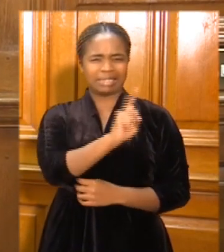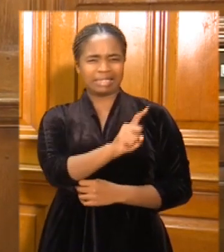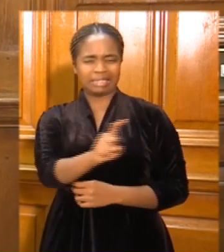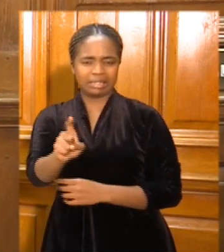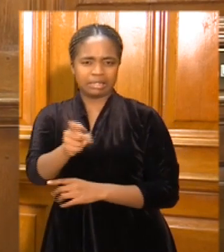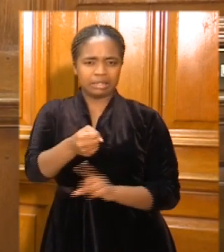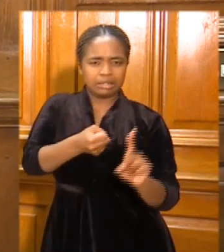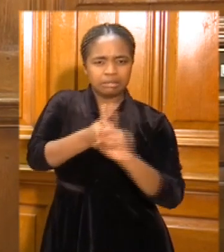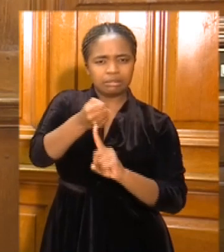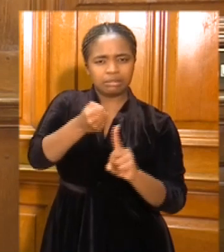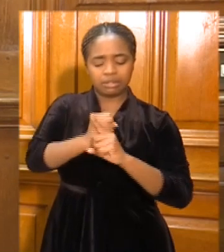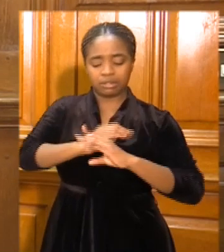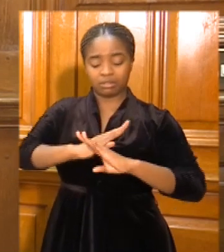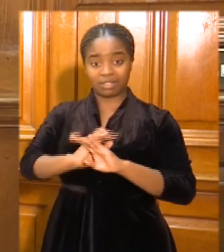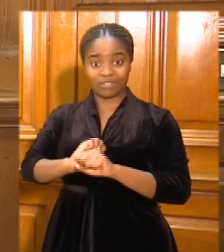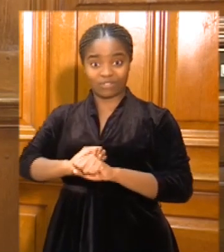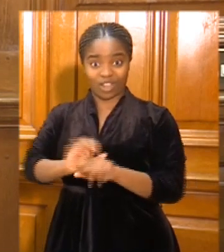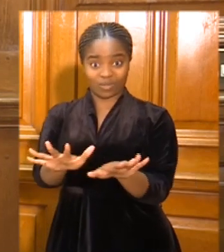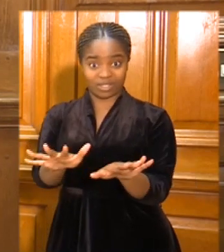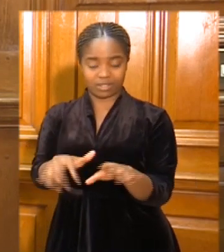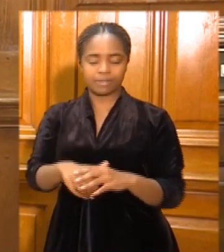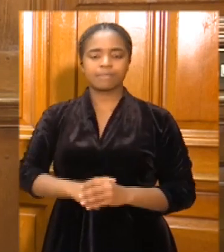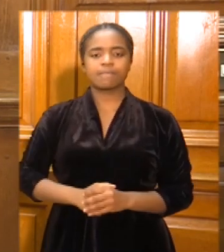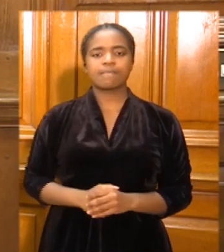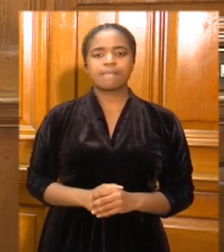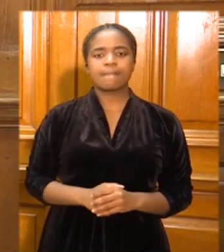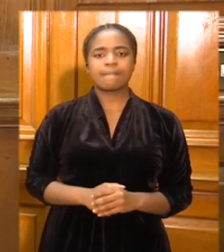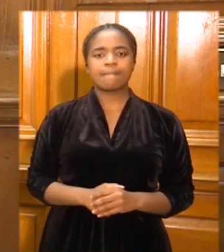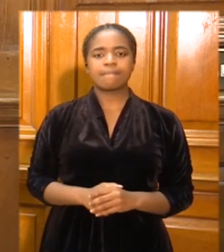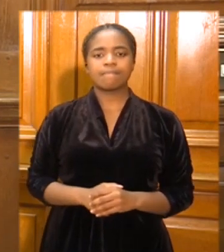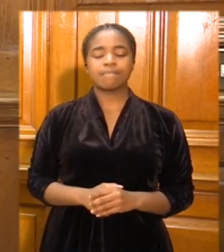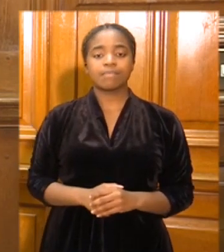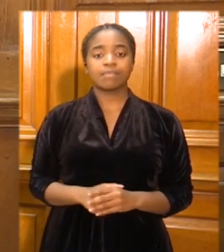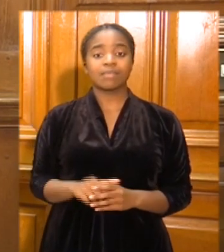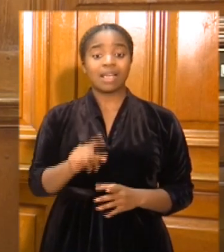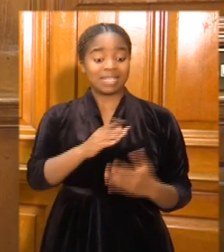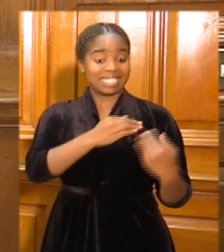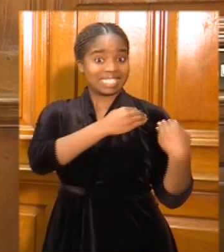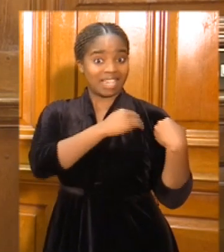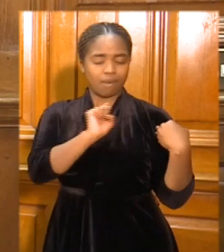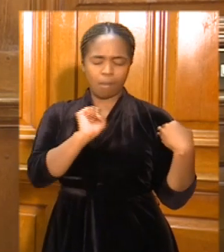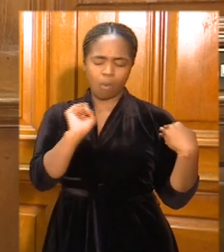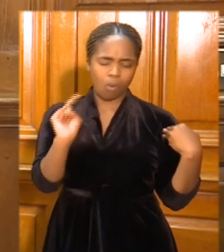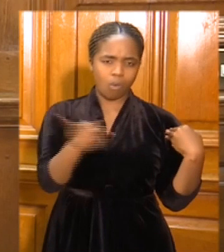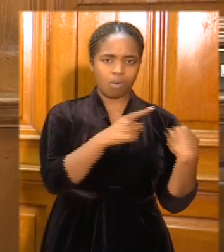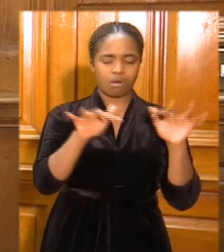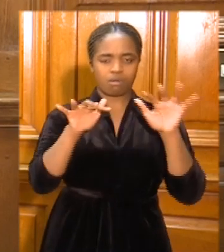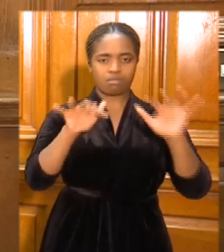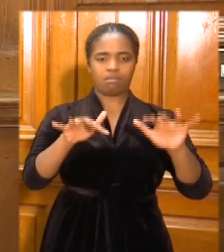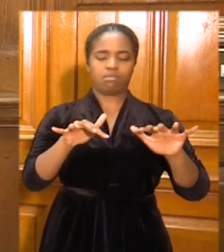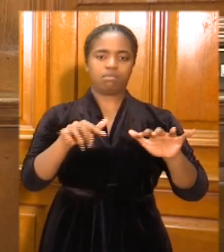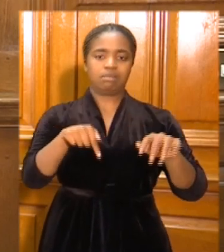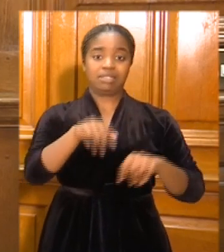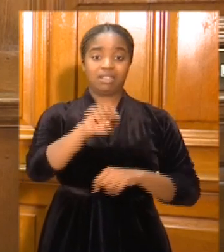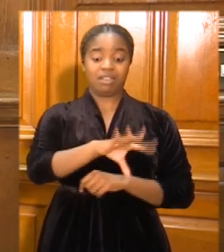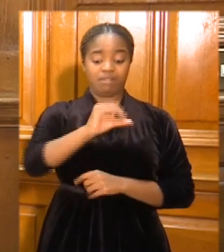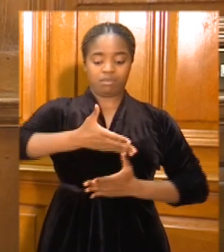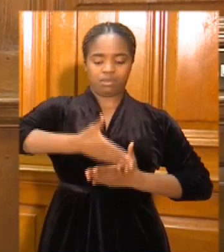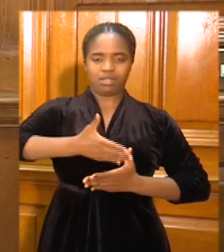fight against COVID-19. The safety of all workers, including public servants, is a matter